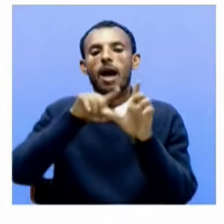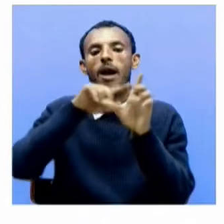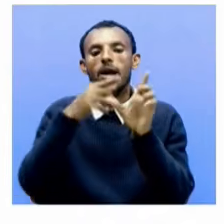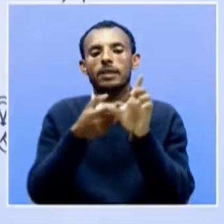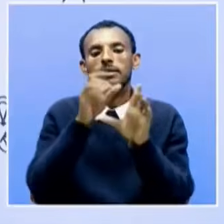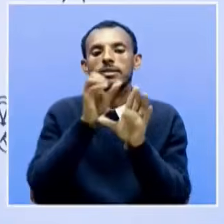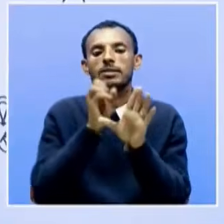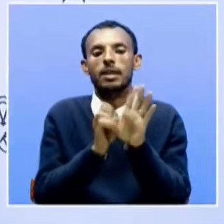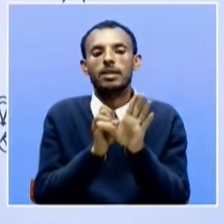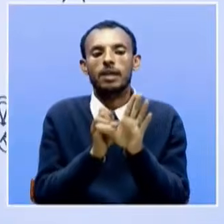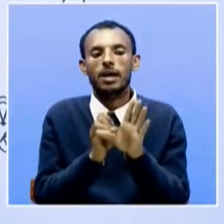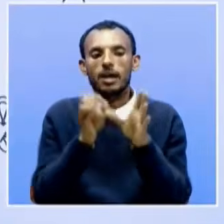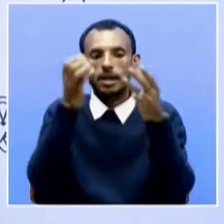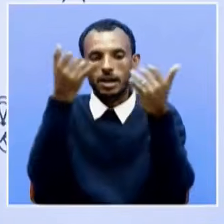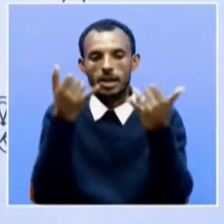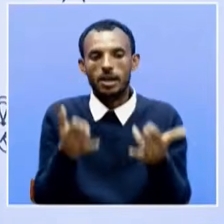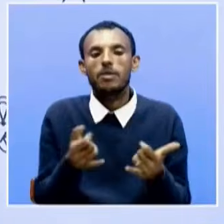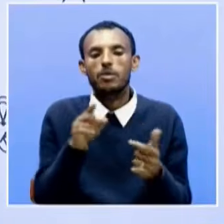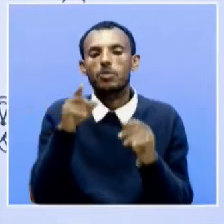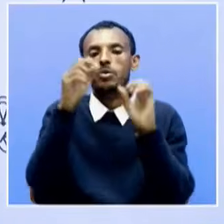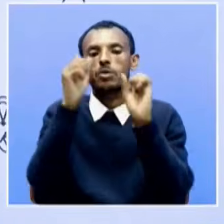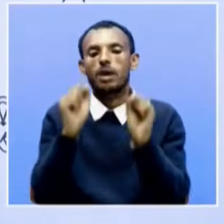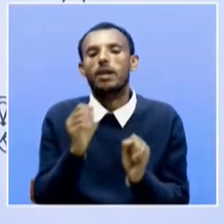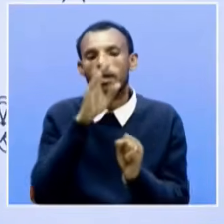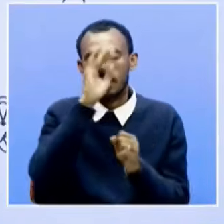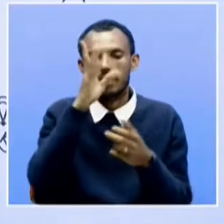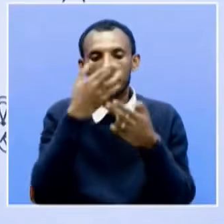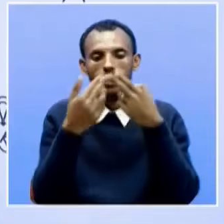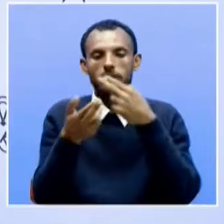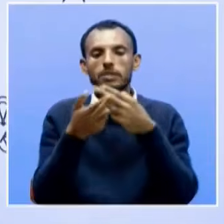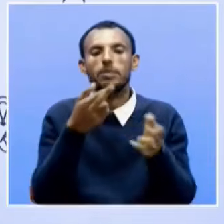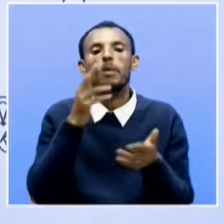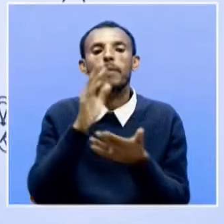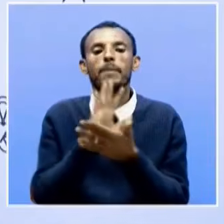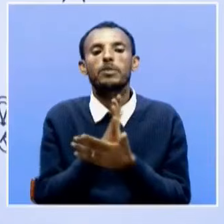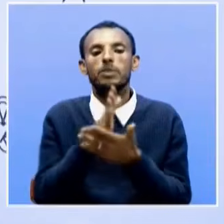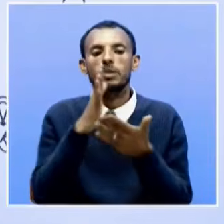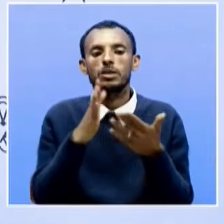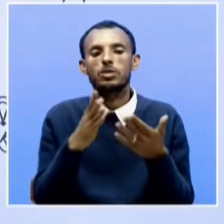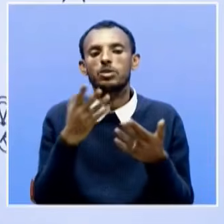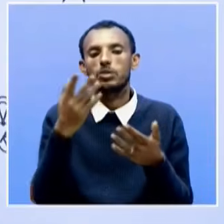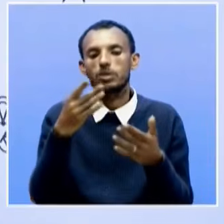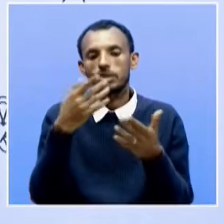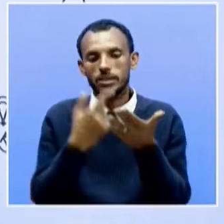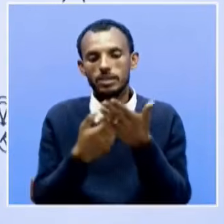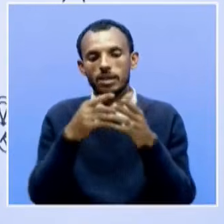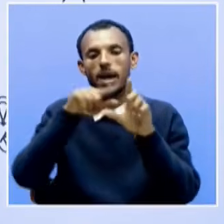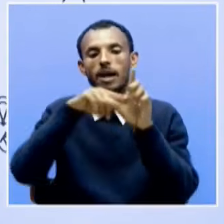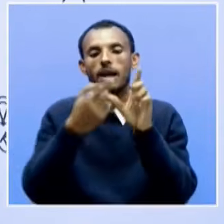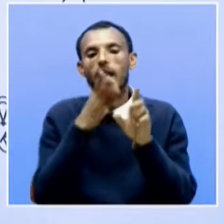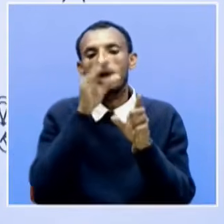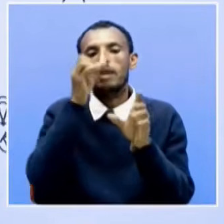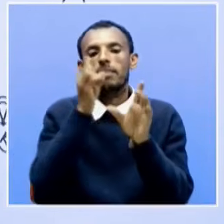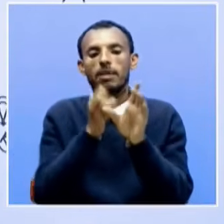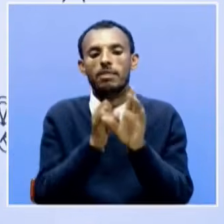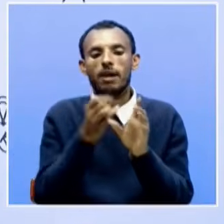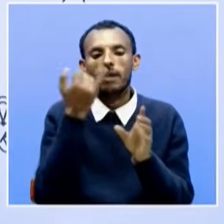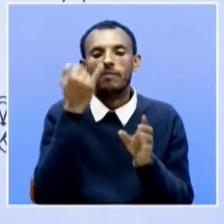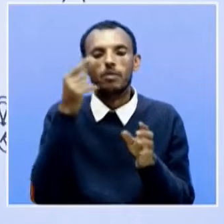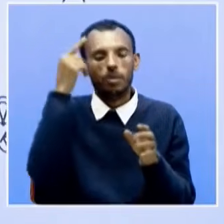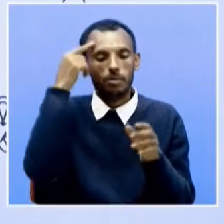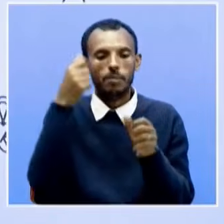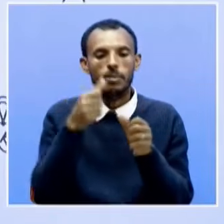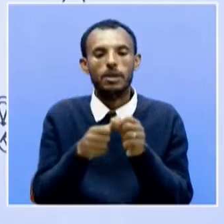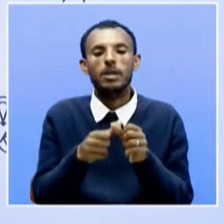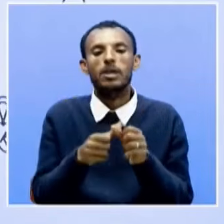Okay, now you can create relationship between these angles and theta. Okay, if you remember in